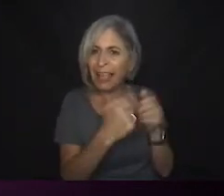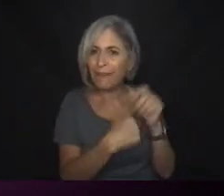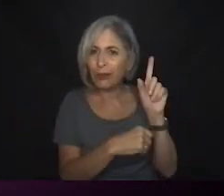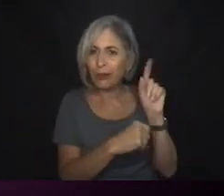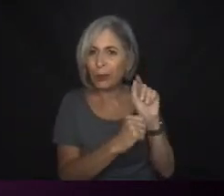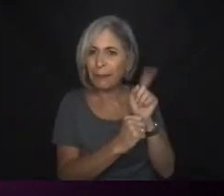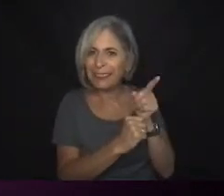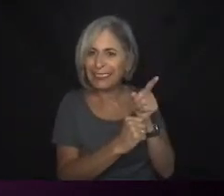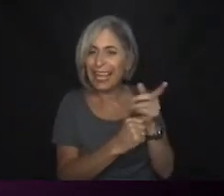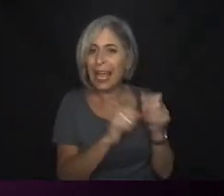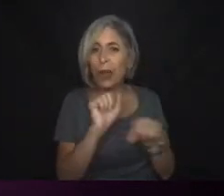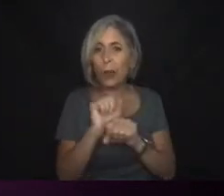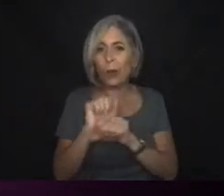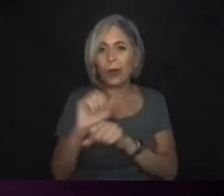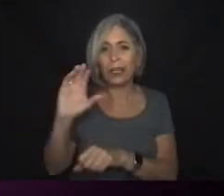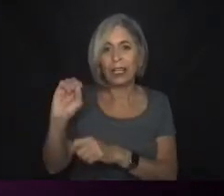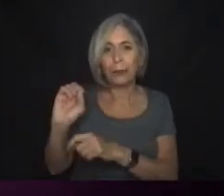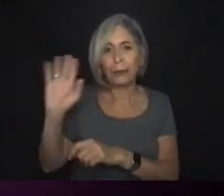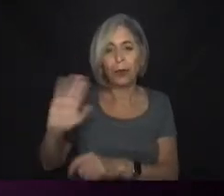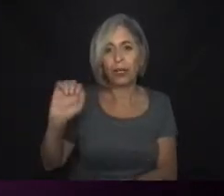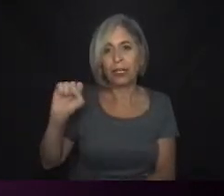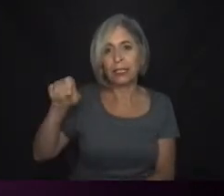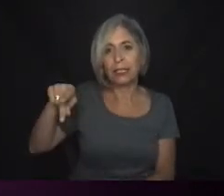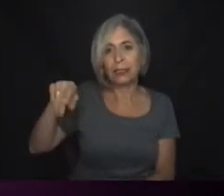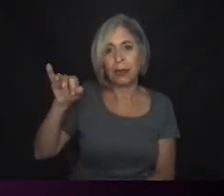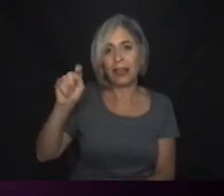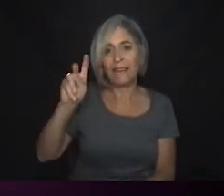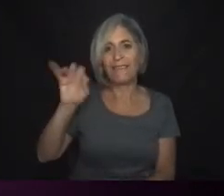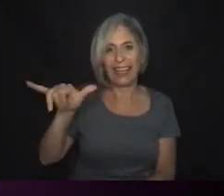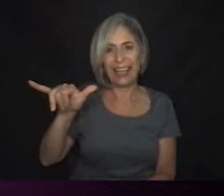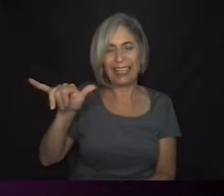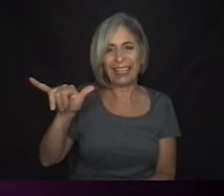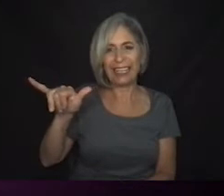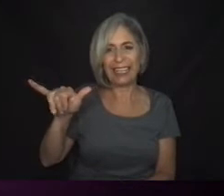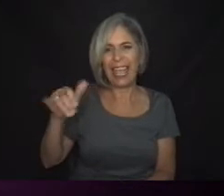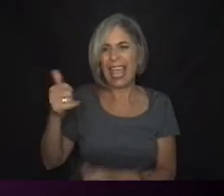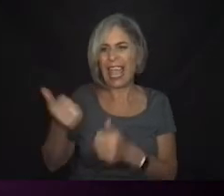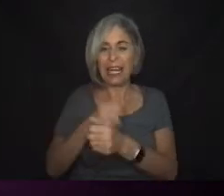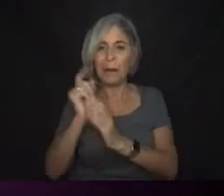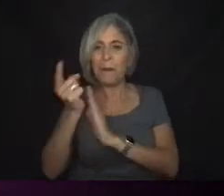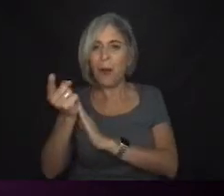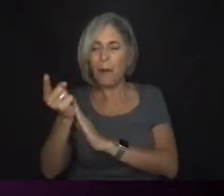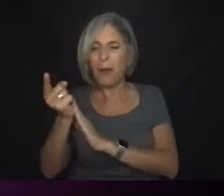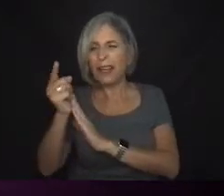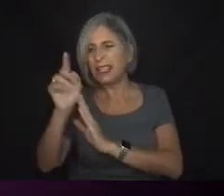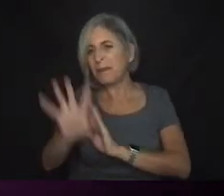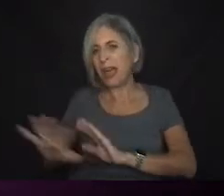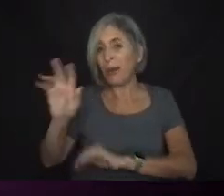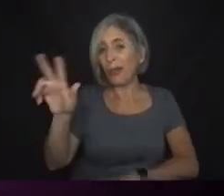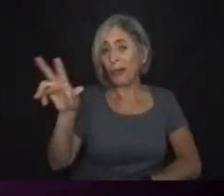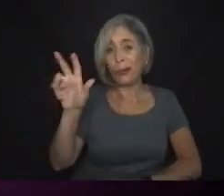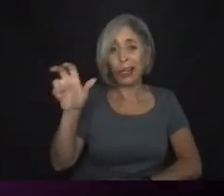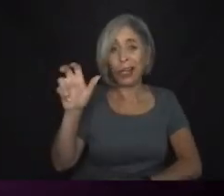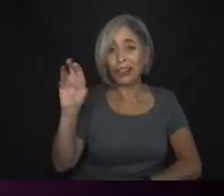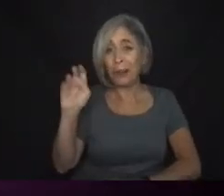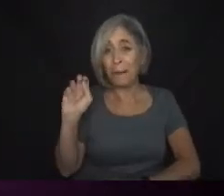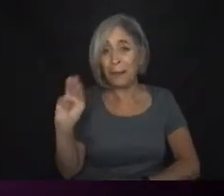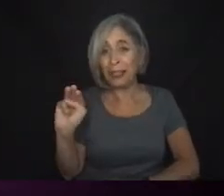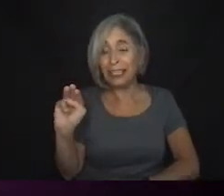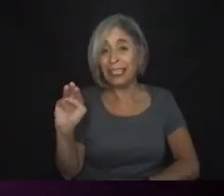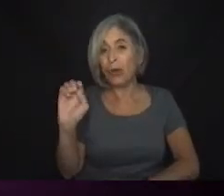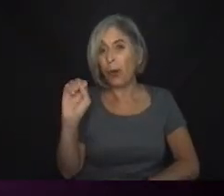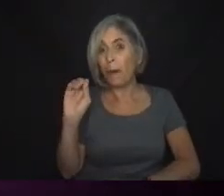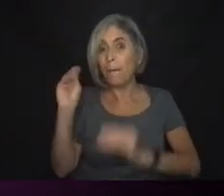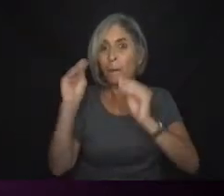I used to work at a company called Spotify, and at any given time, there's about like 300 million or